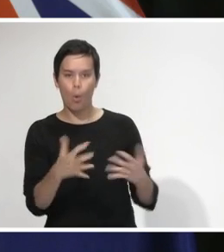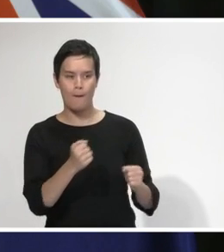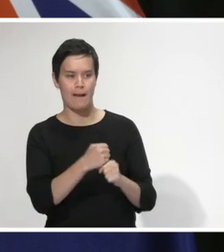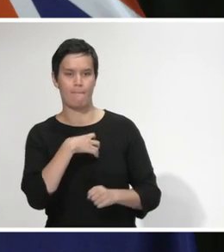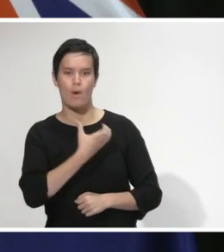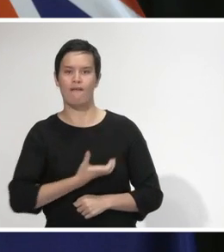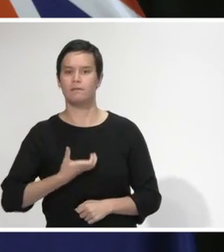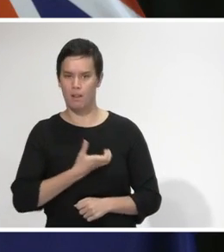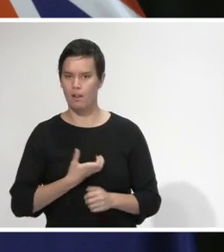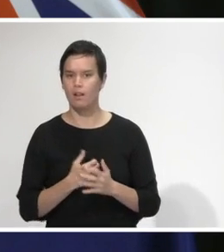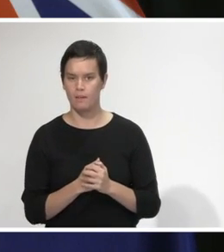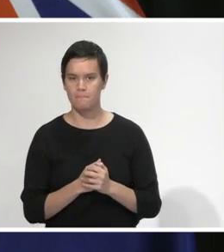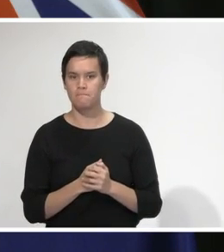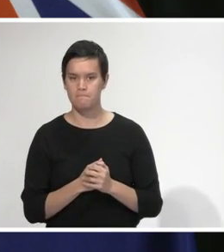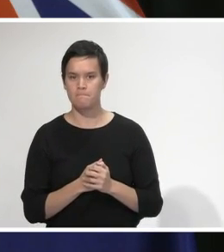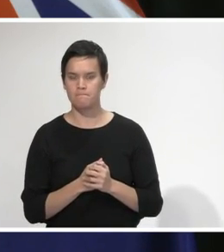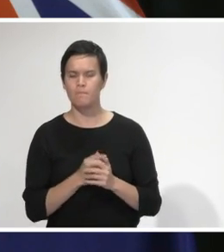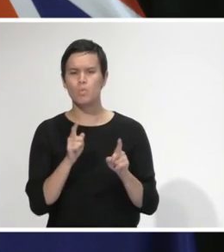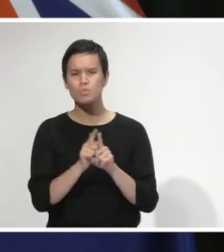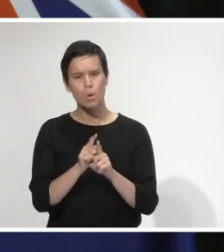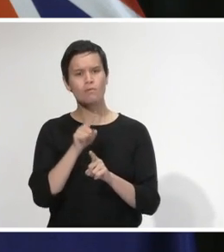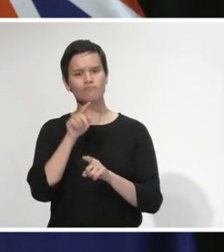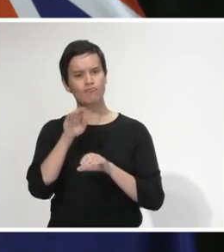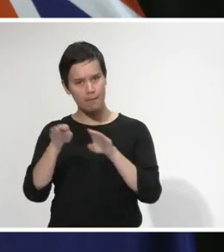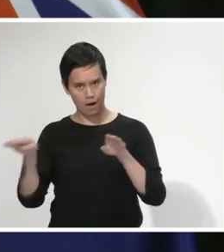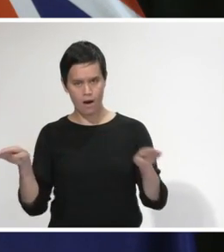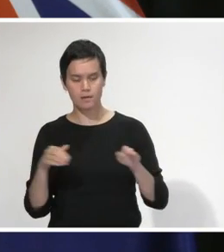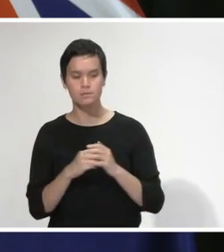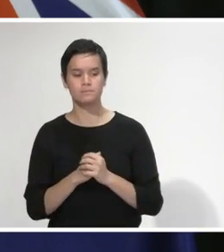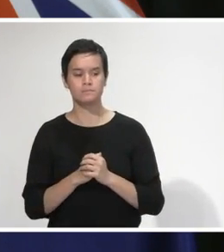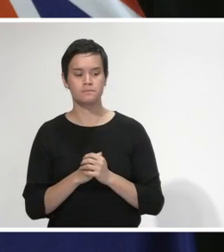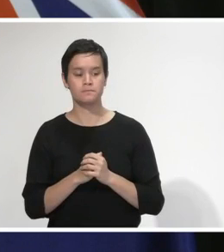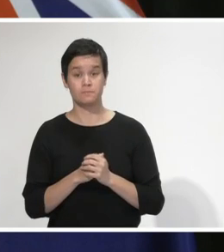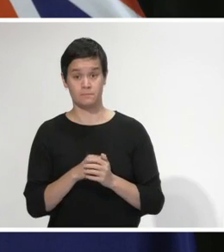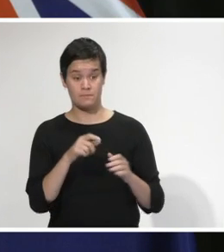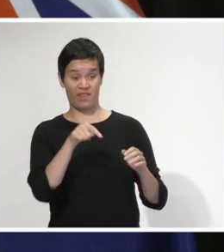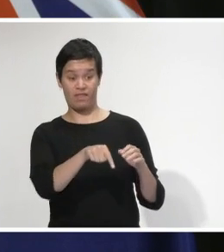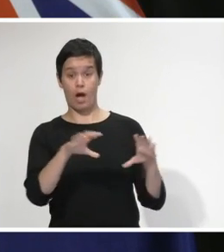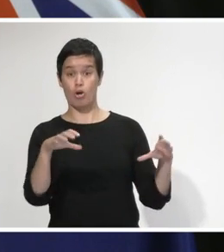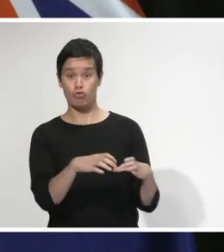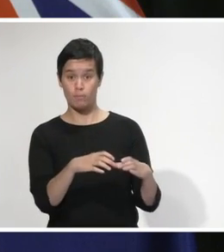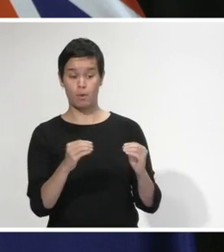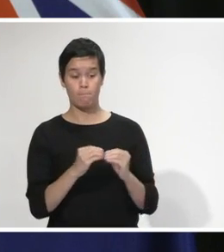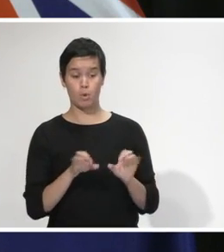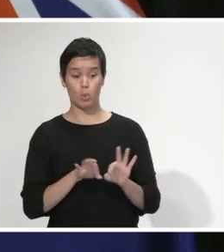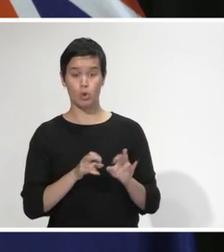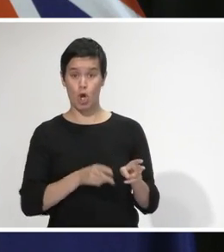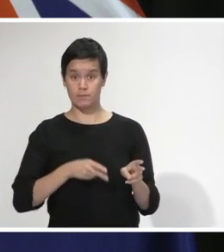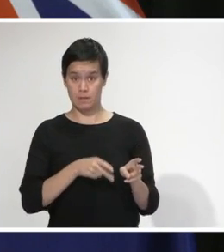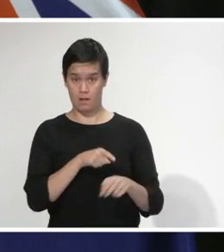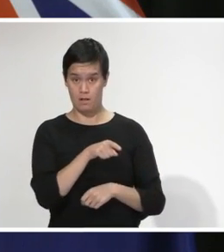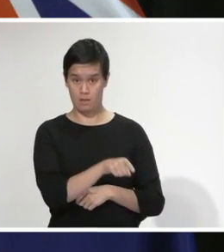place, and I should say also, just a reminder that the medical care for those residents while they are being looked after at Burwood is still